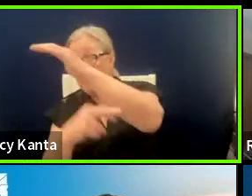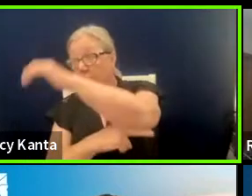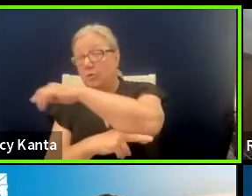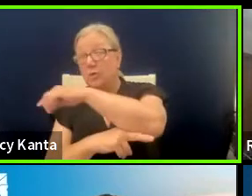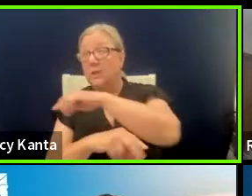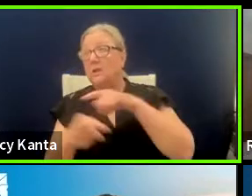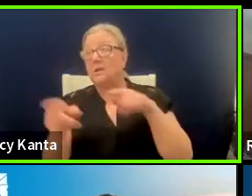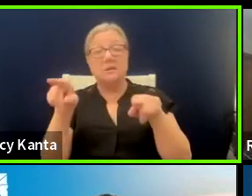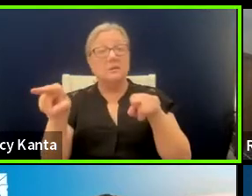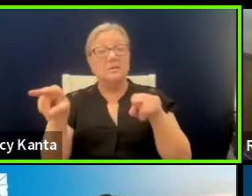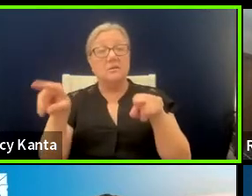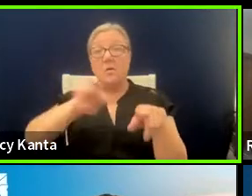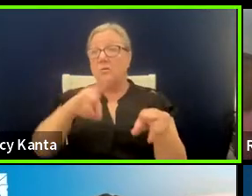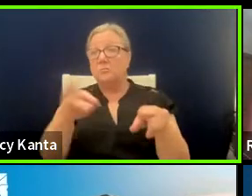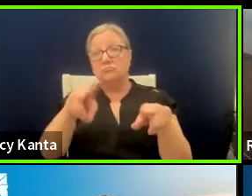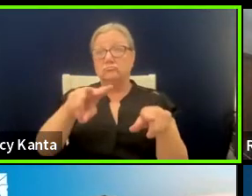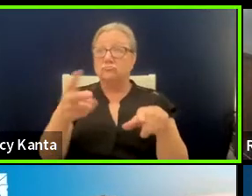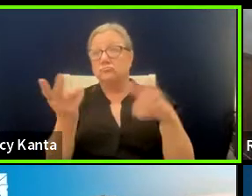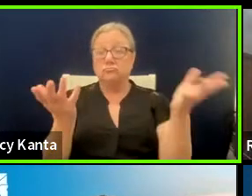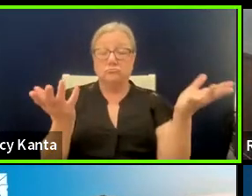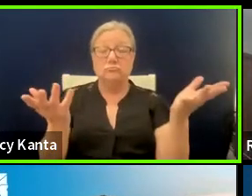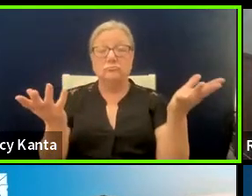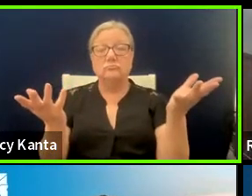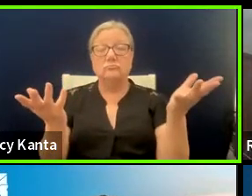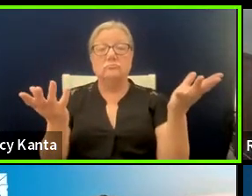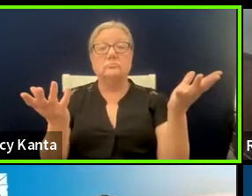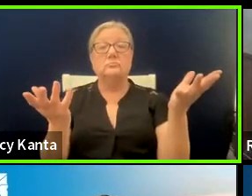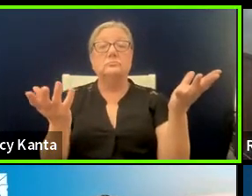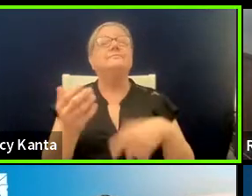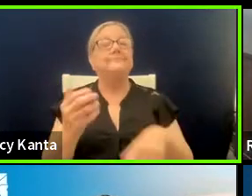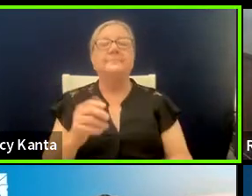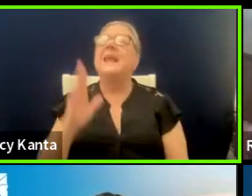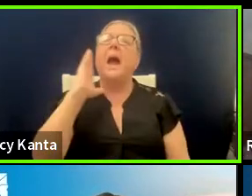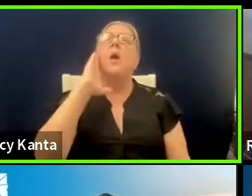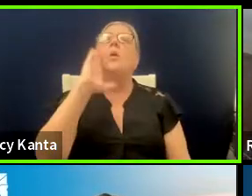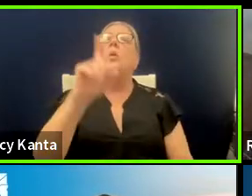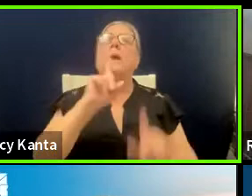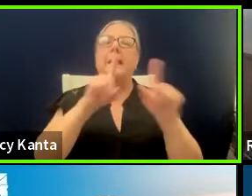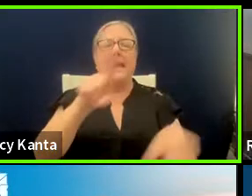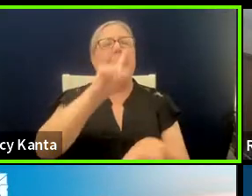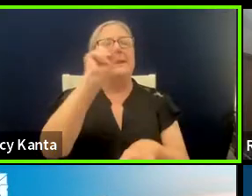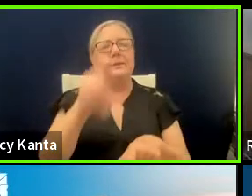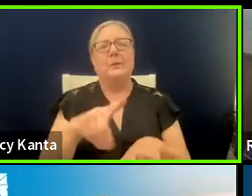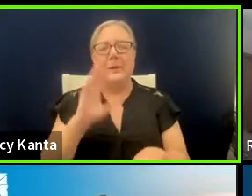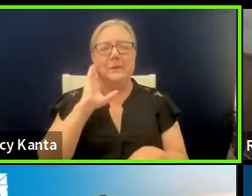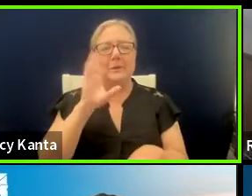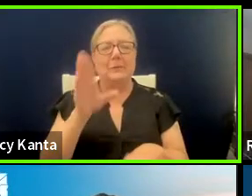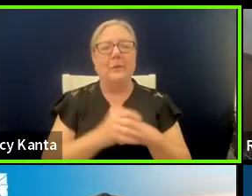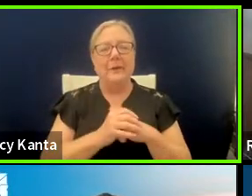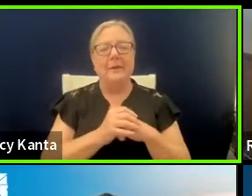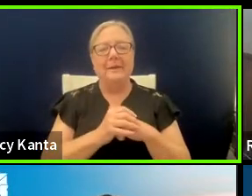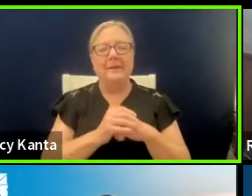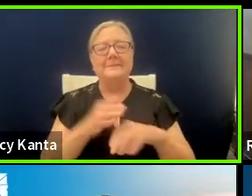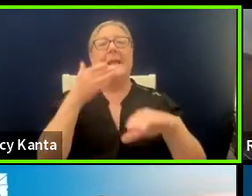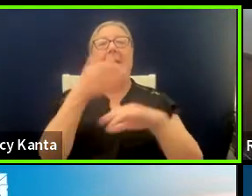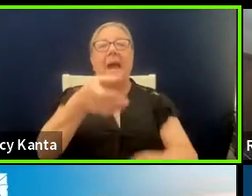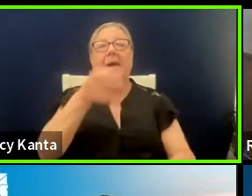I probably won't bring that up then, but we can answer that question now a little bit, right, Rob? After you get a drink. Yeah.